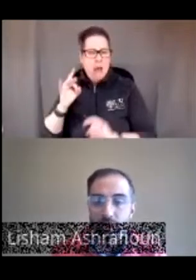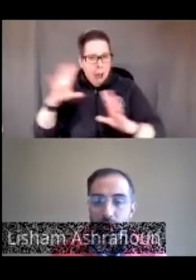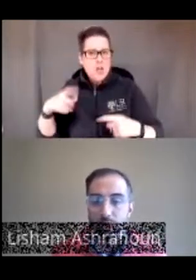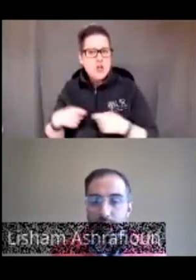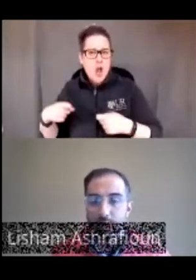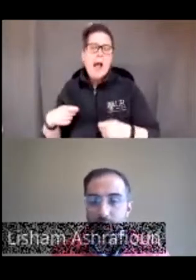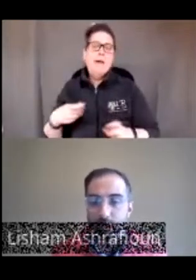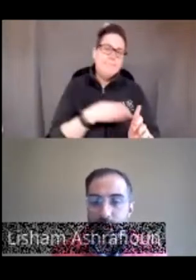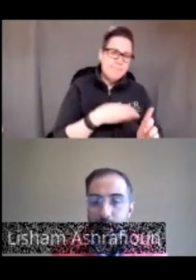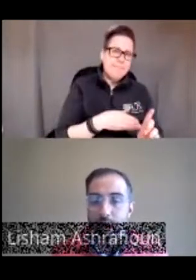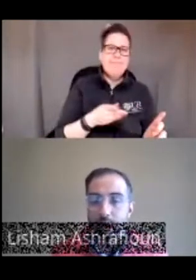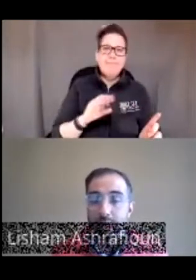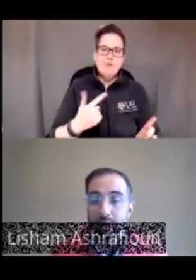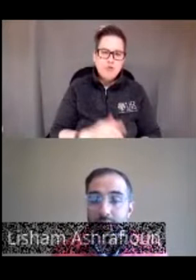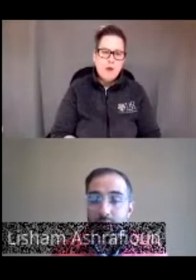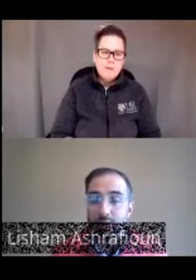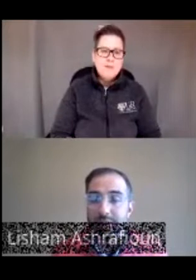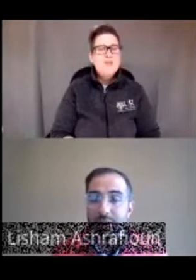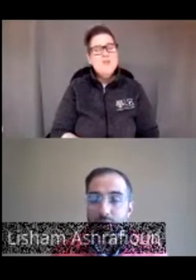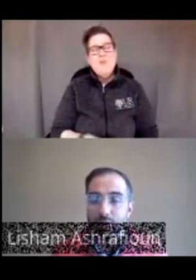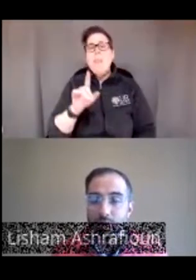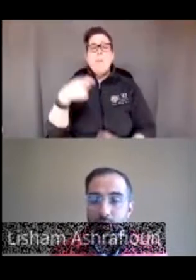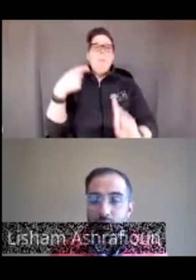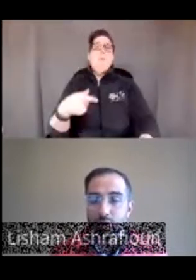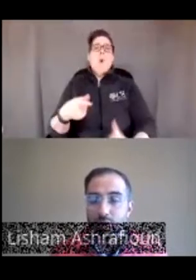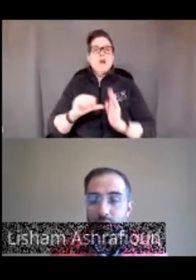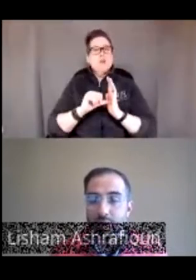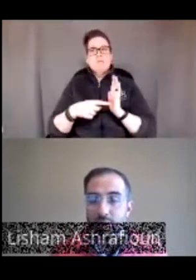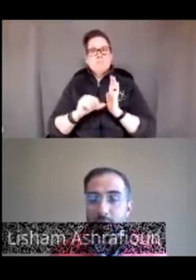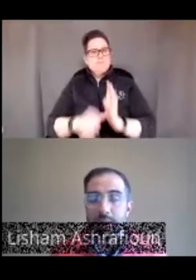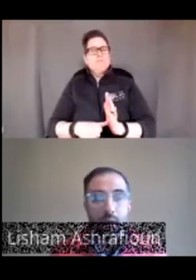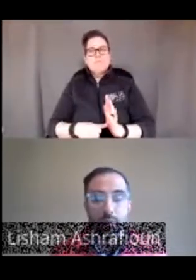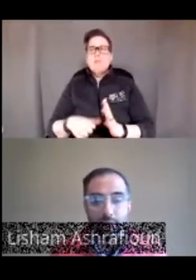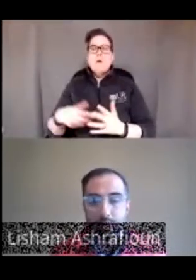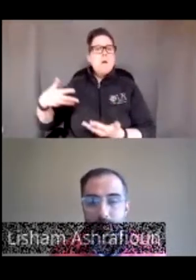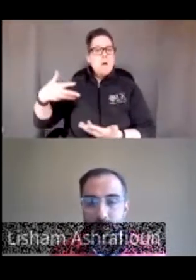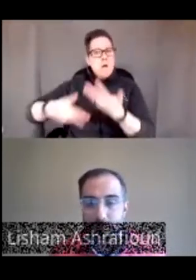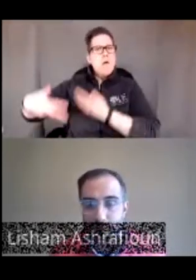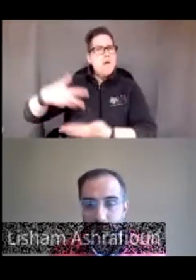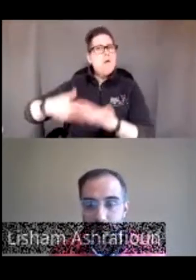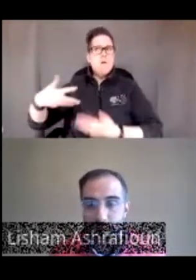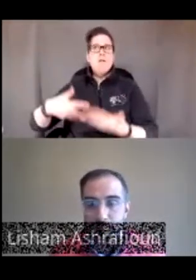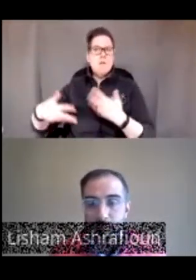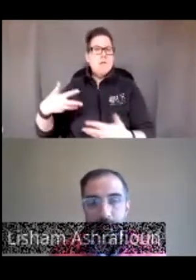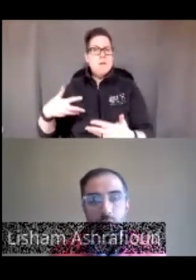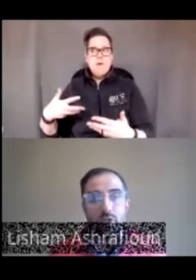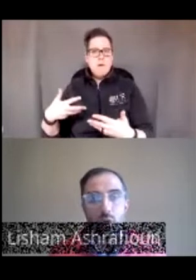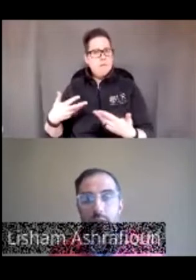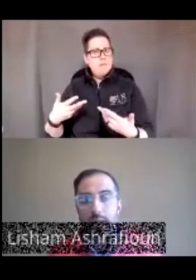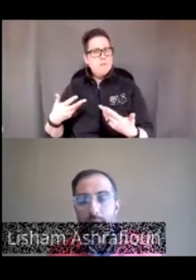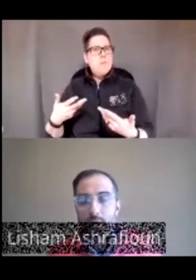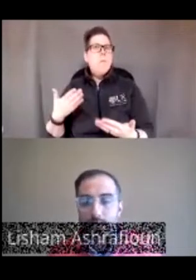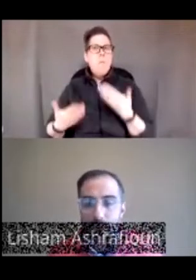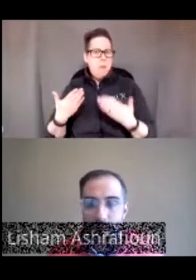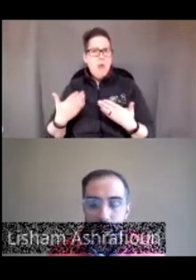importance of social interaction and certain scenarios during which social interactions might not prevent substance use. And it also